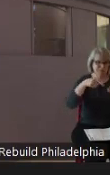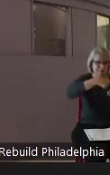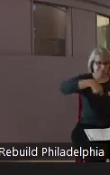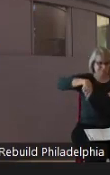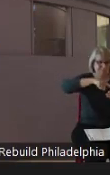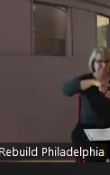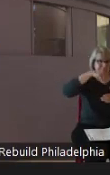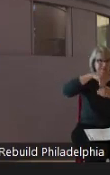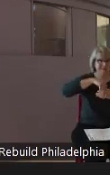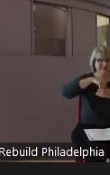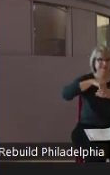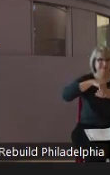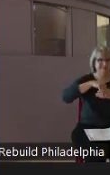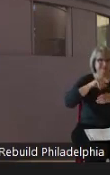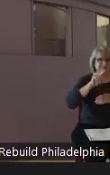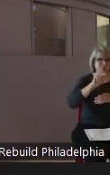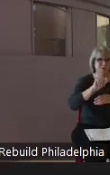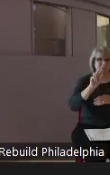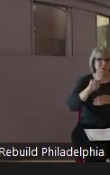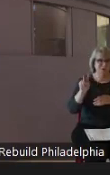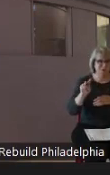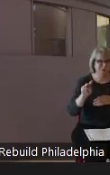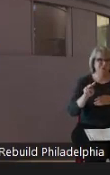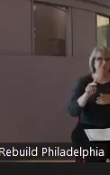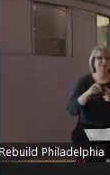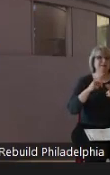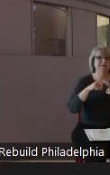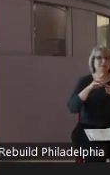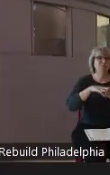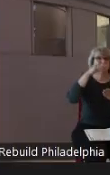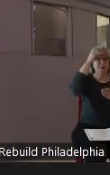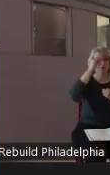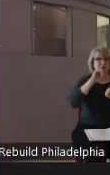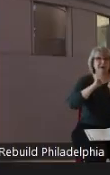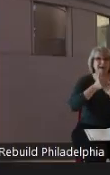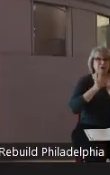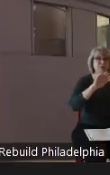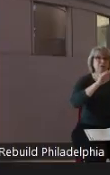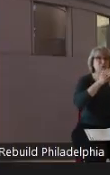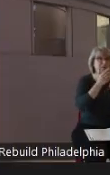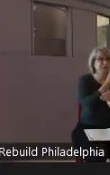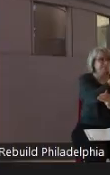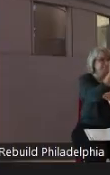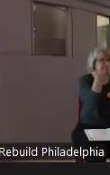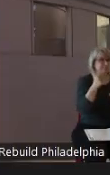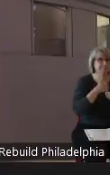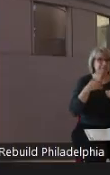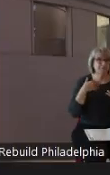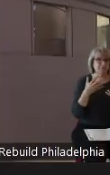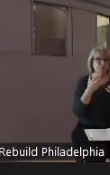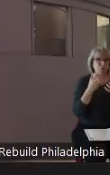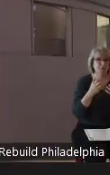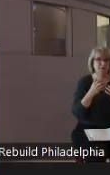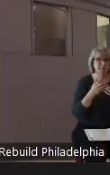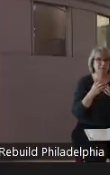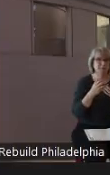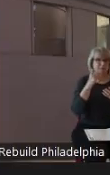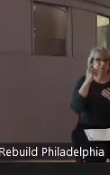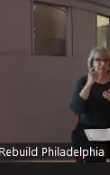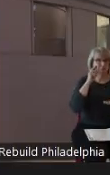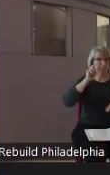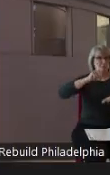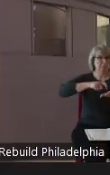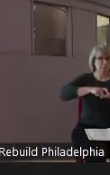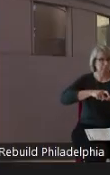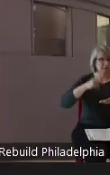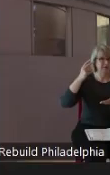2022. During that spring and fall, we learned about the ways that community members want to see the history and culture of